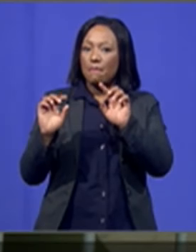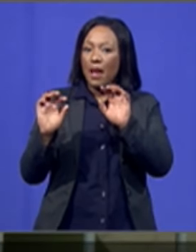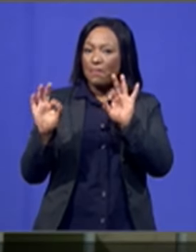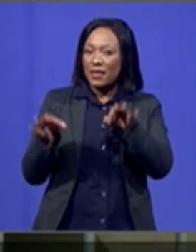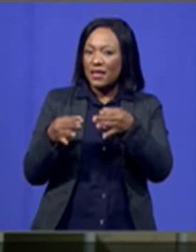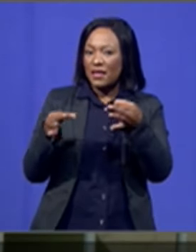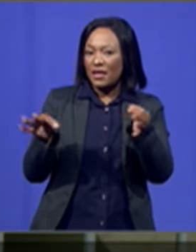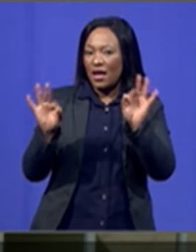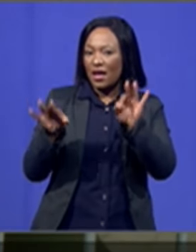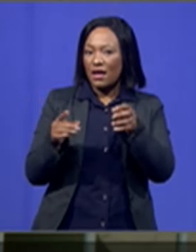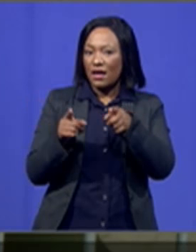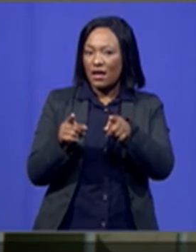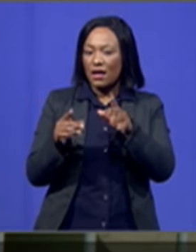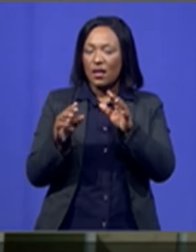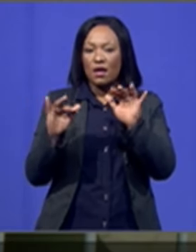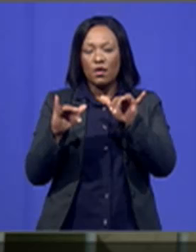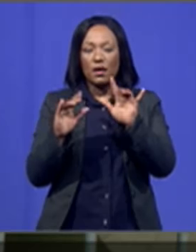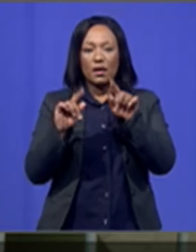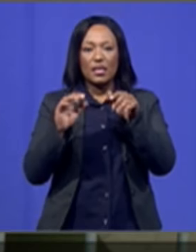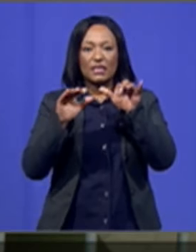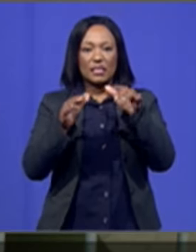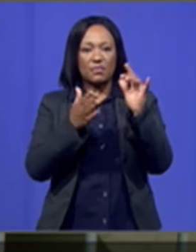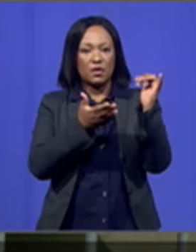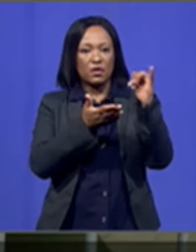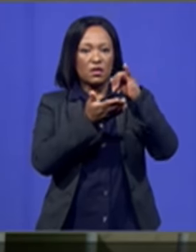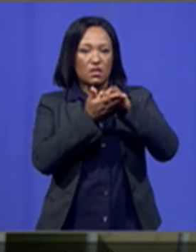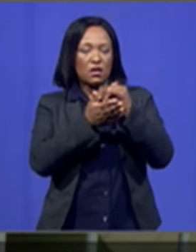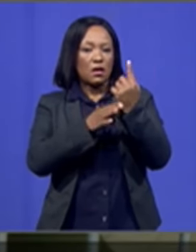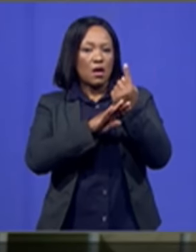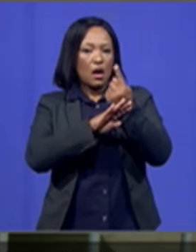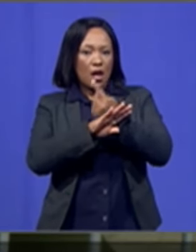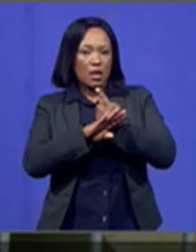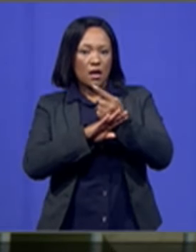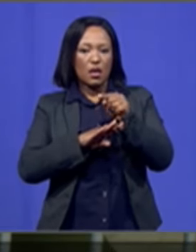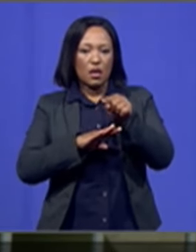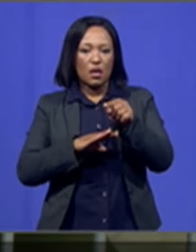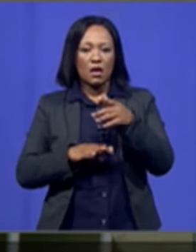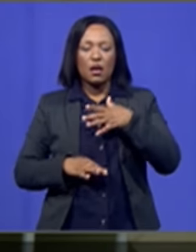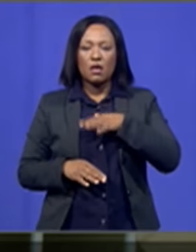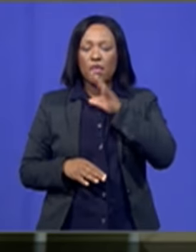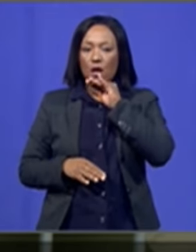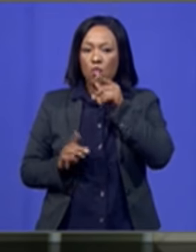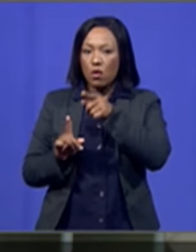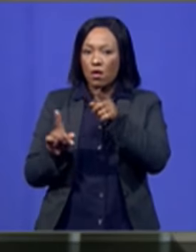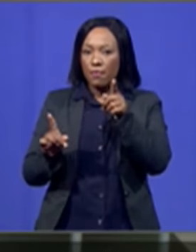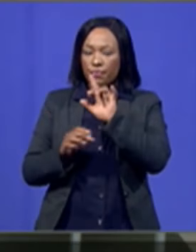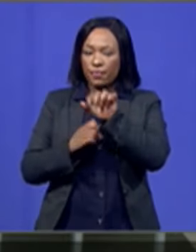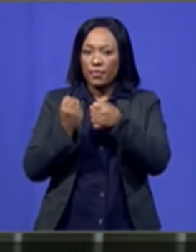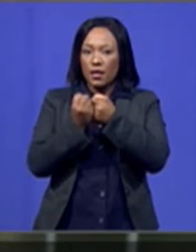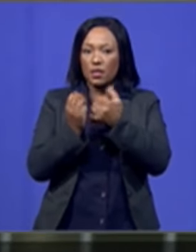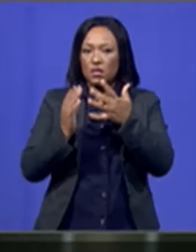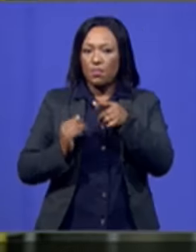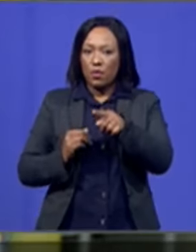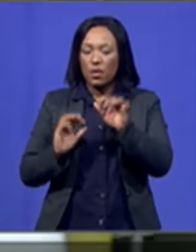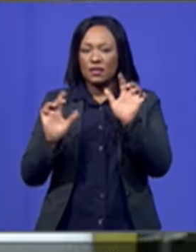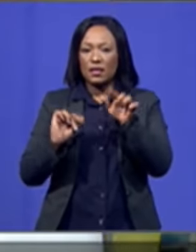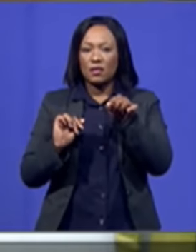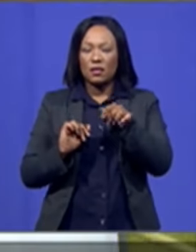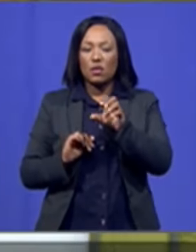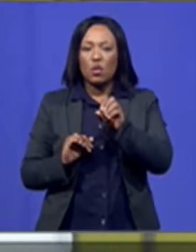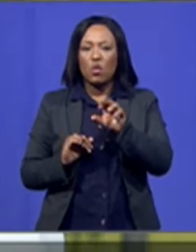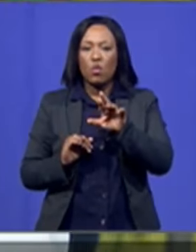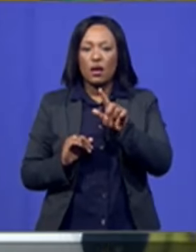sehlopha se tlo fihlang in about an hour's time. Ke batla ho lo bua le bona balatedi ba Sundowns ba mo ko OR